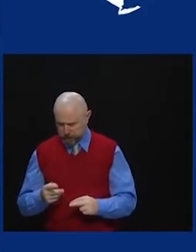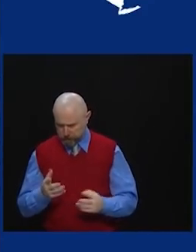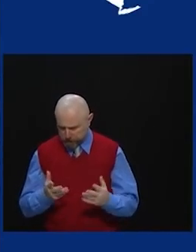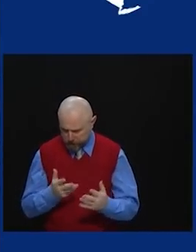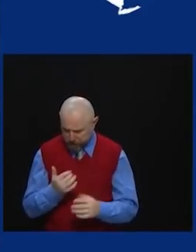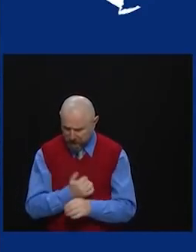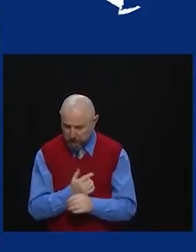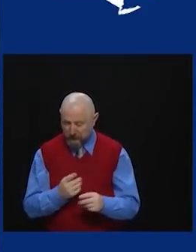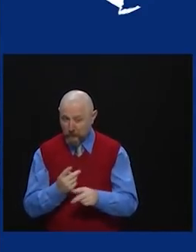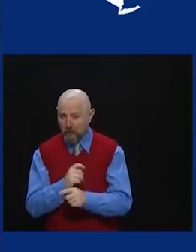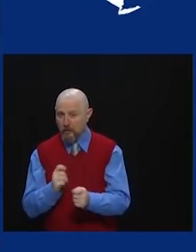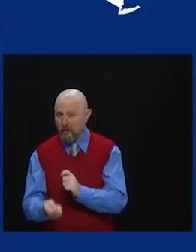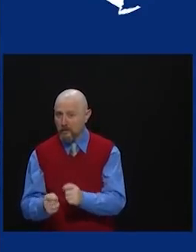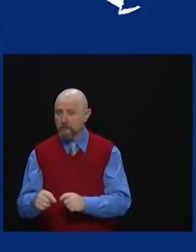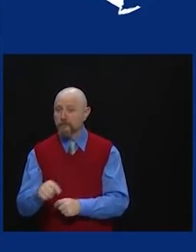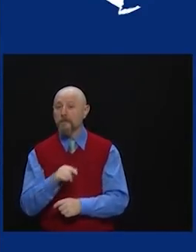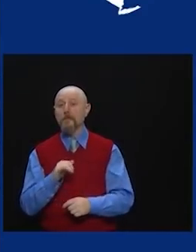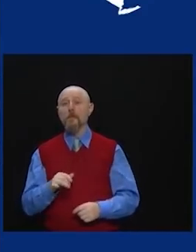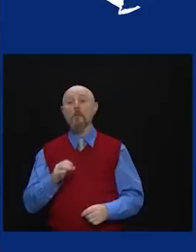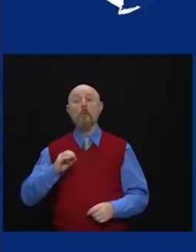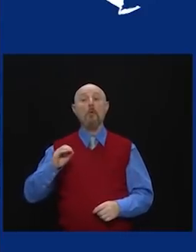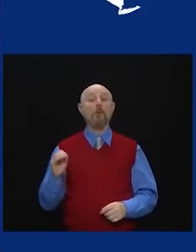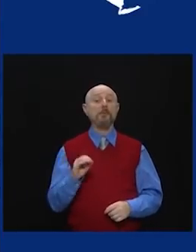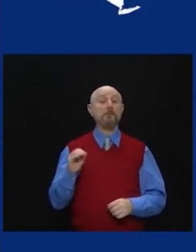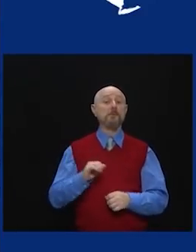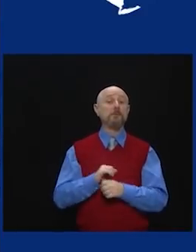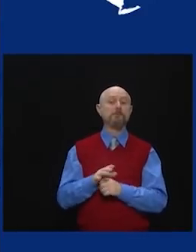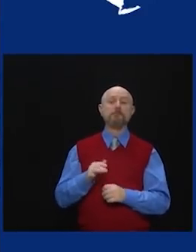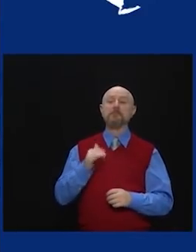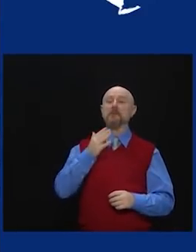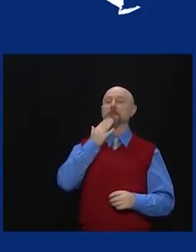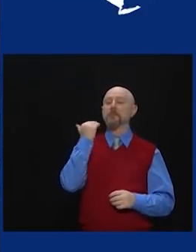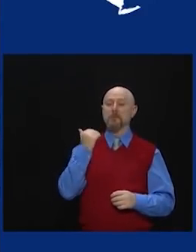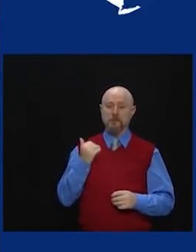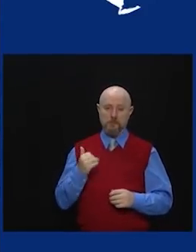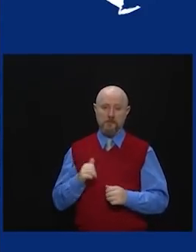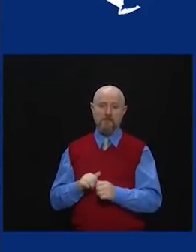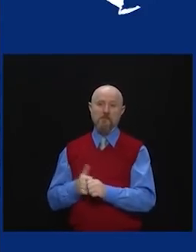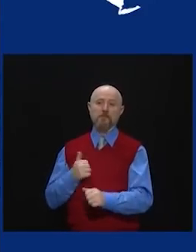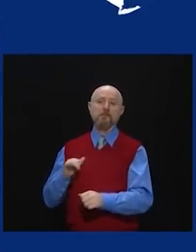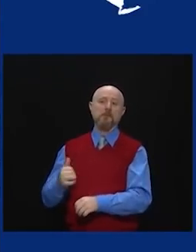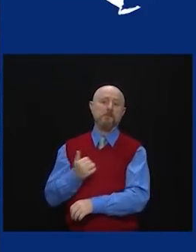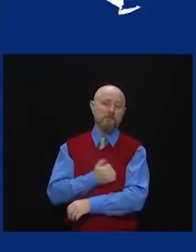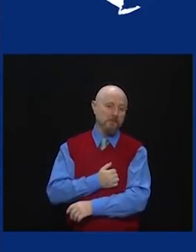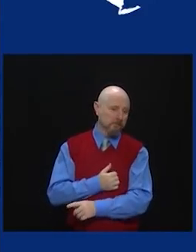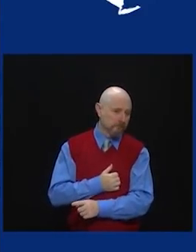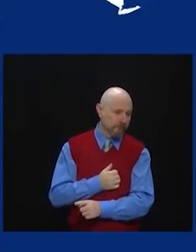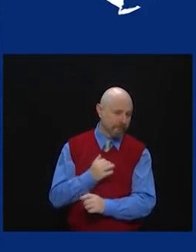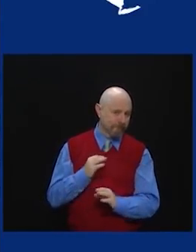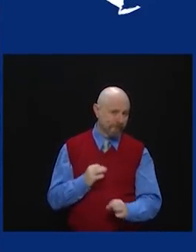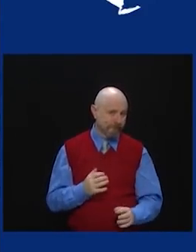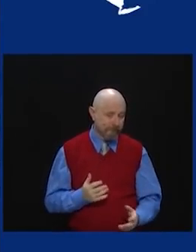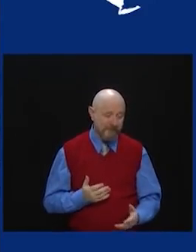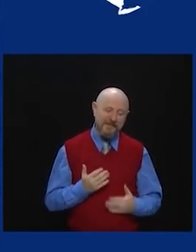around the vaccine. So I don't think that we